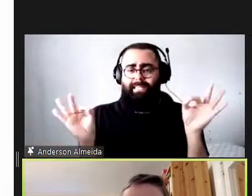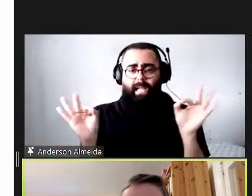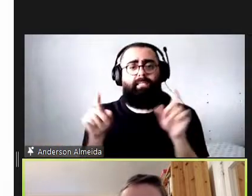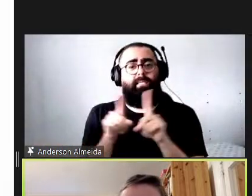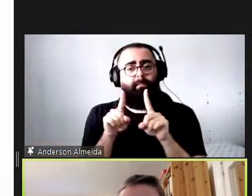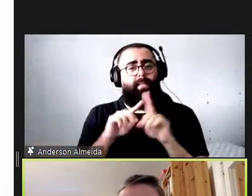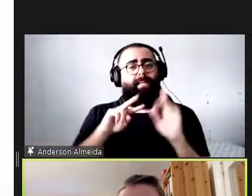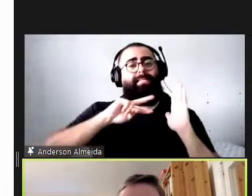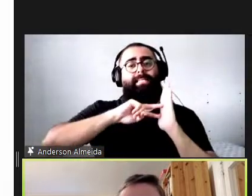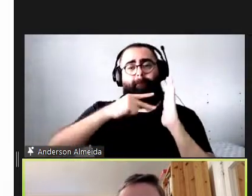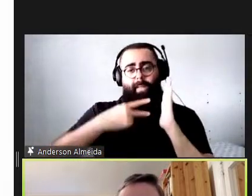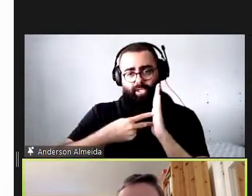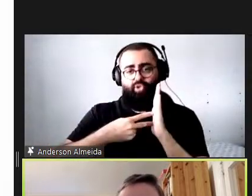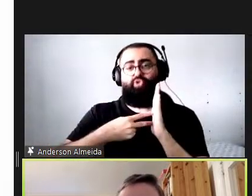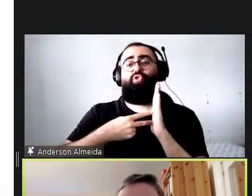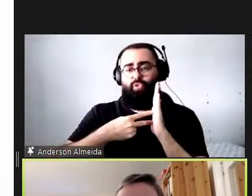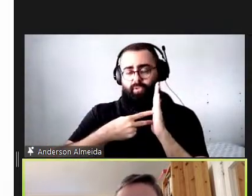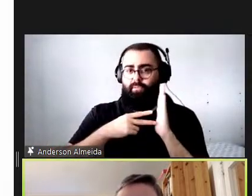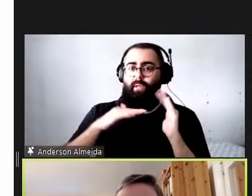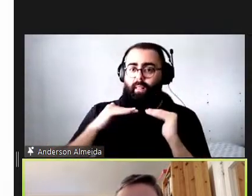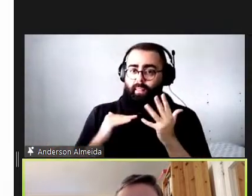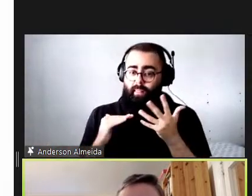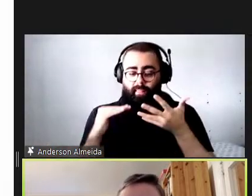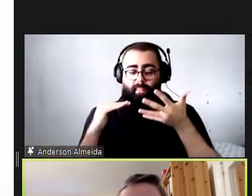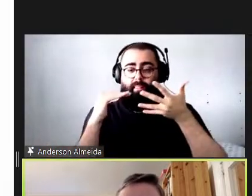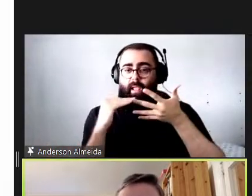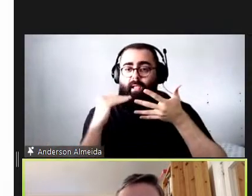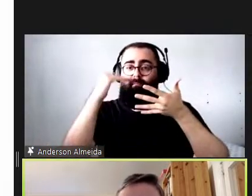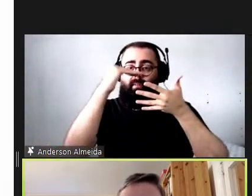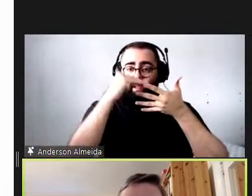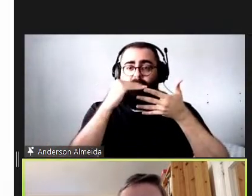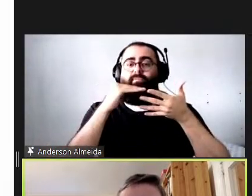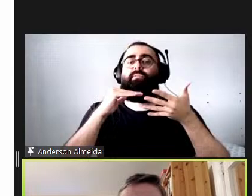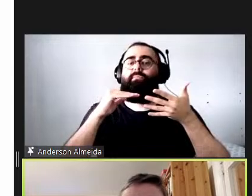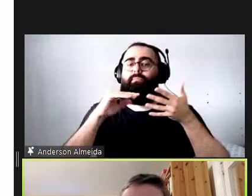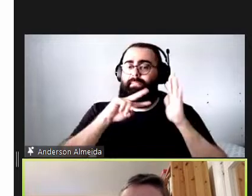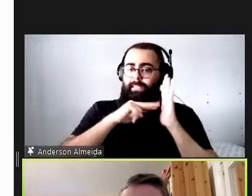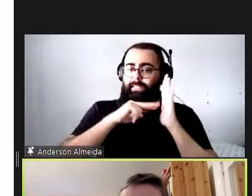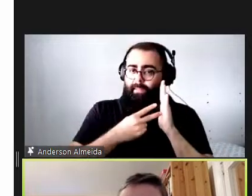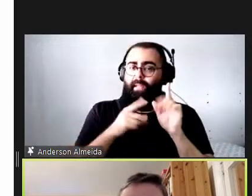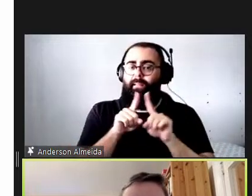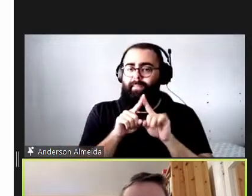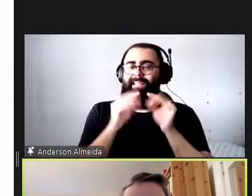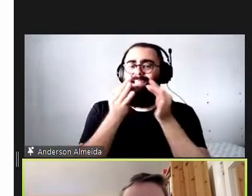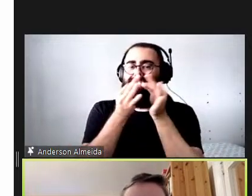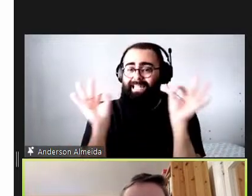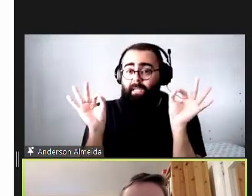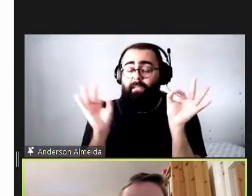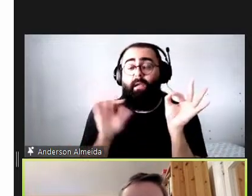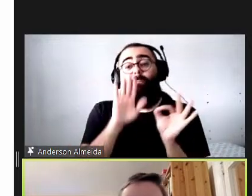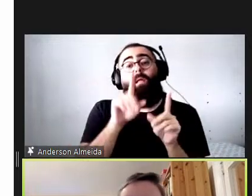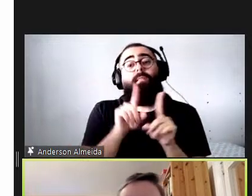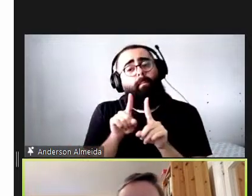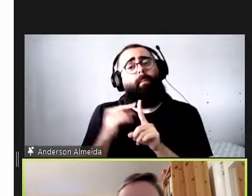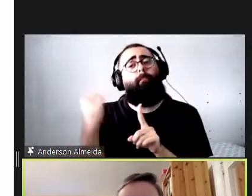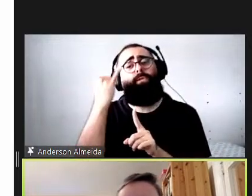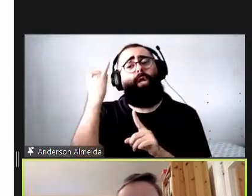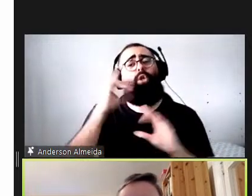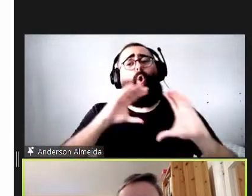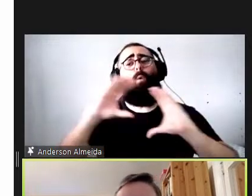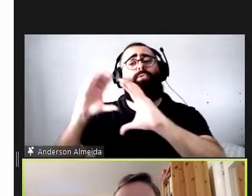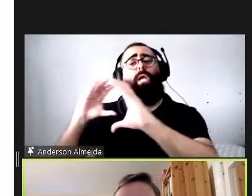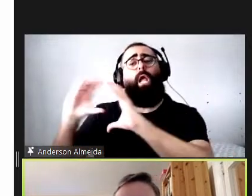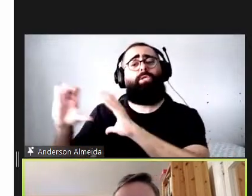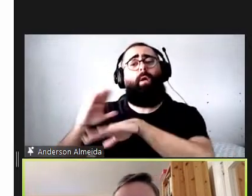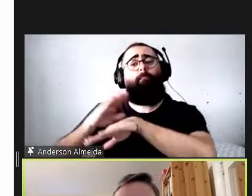semantics, as well as in terms of broader communication, conveying things like